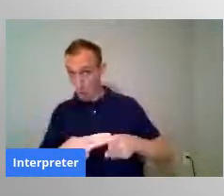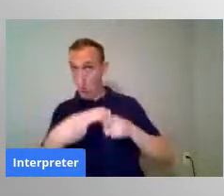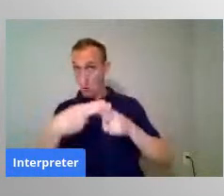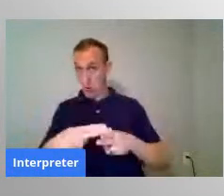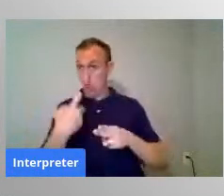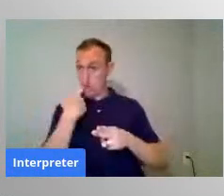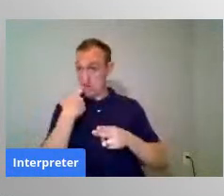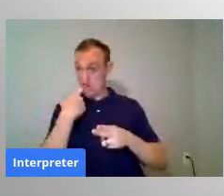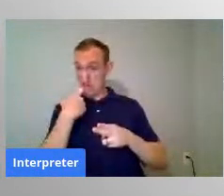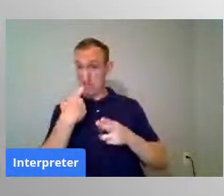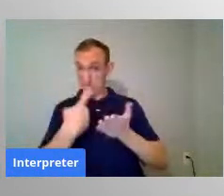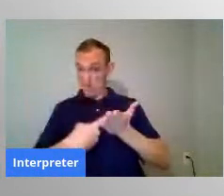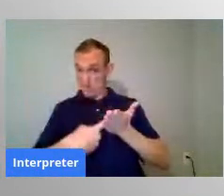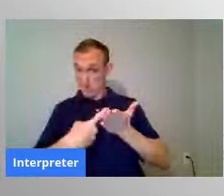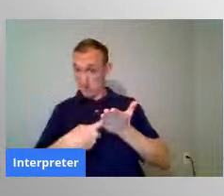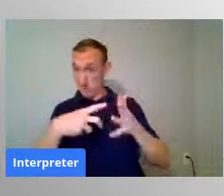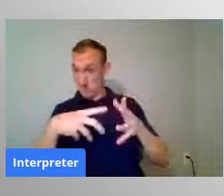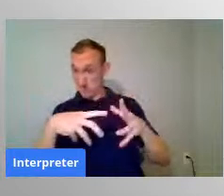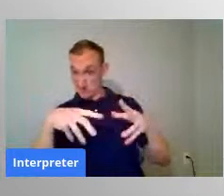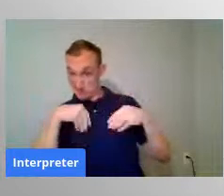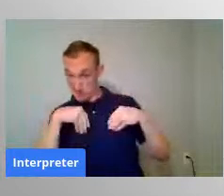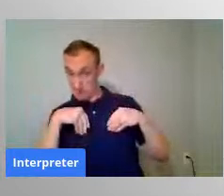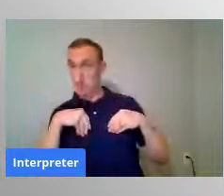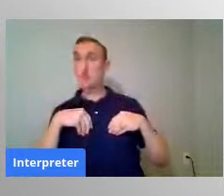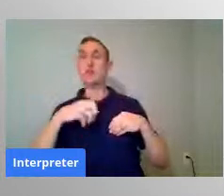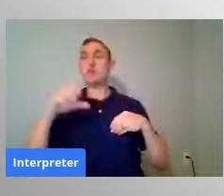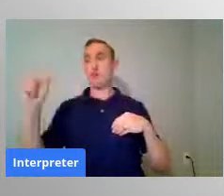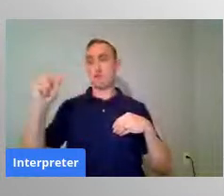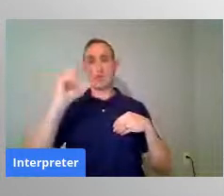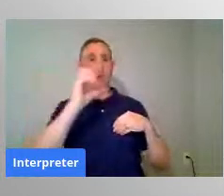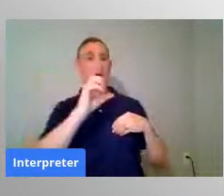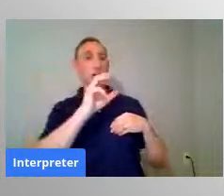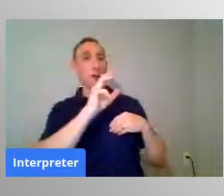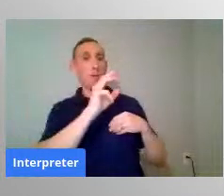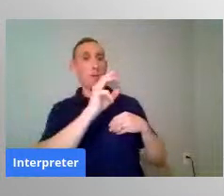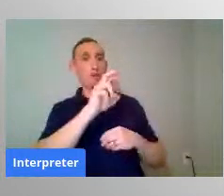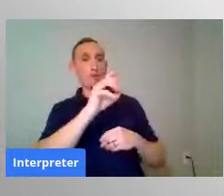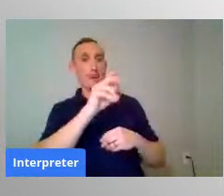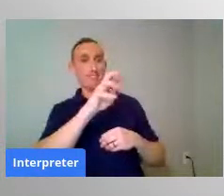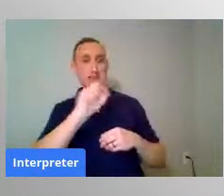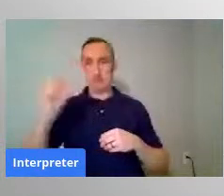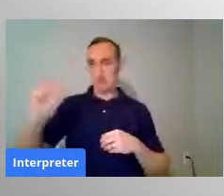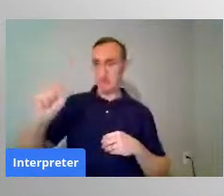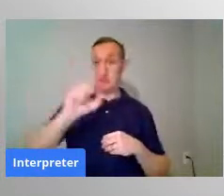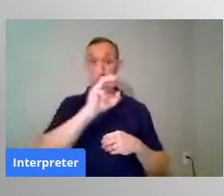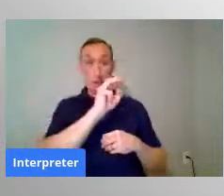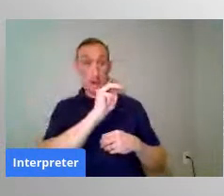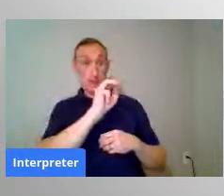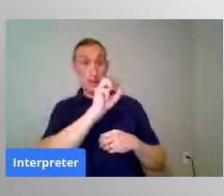9.1. Yes, ma'am. Mr. Davis, Yes. Ms. Davis,